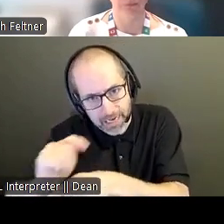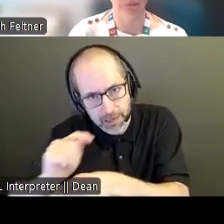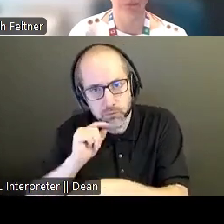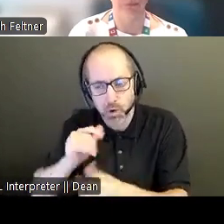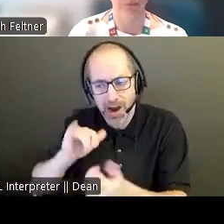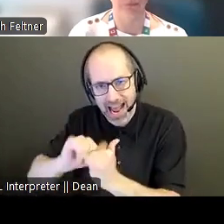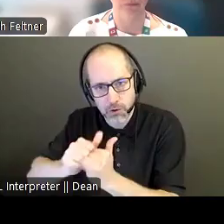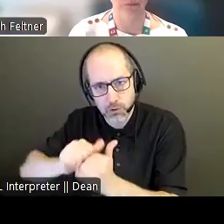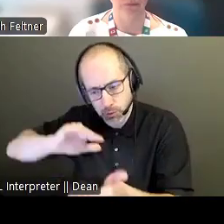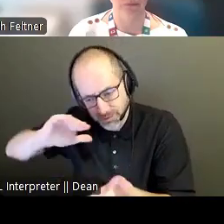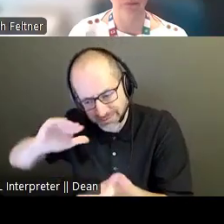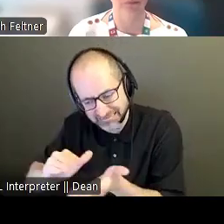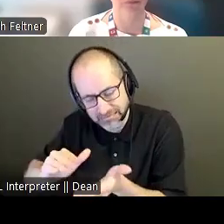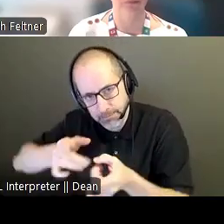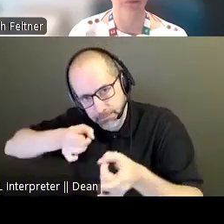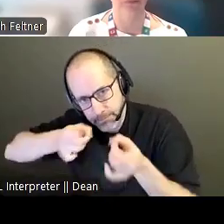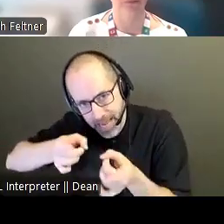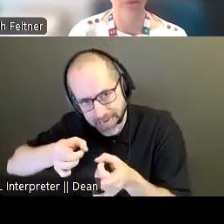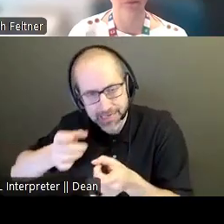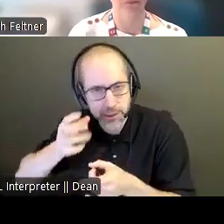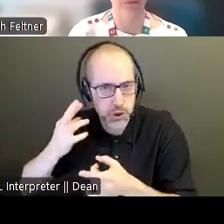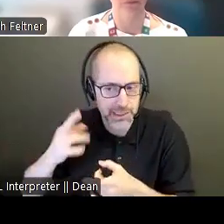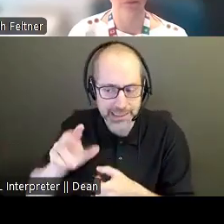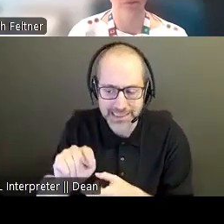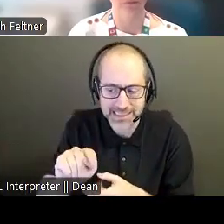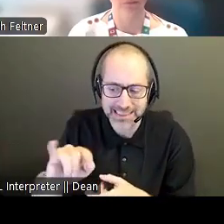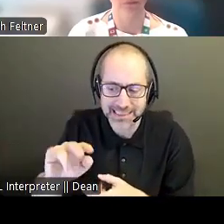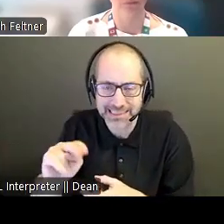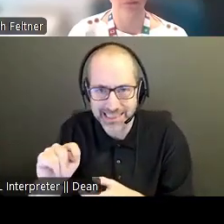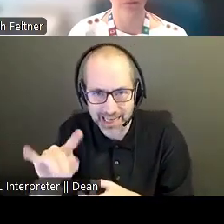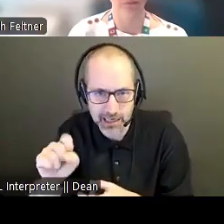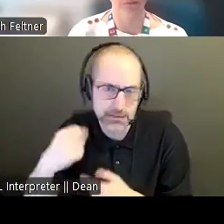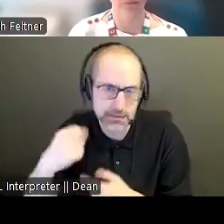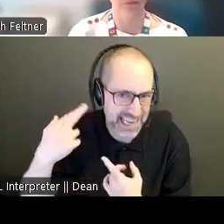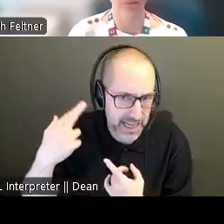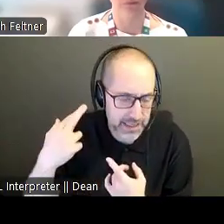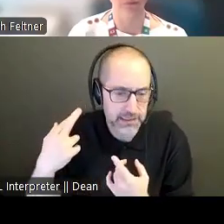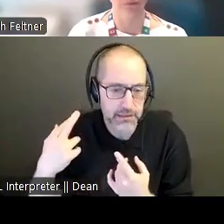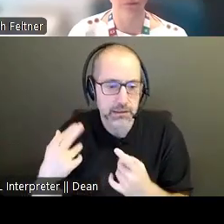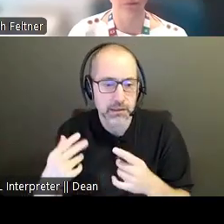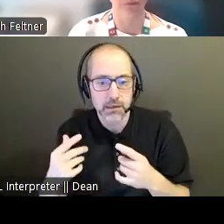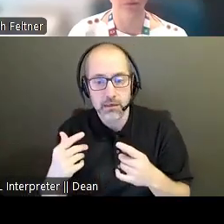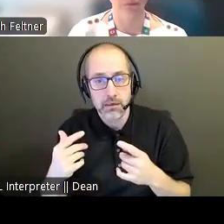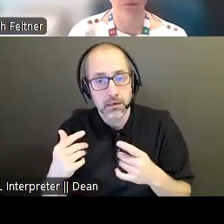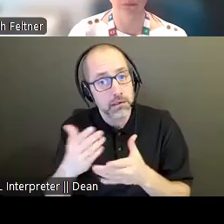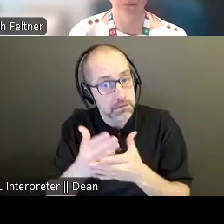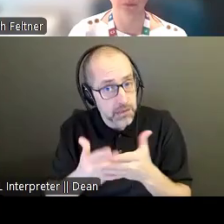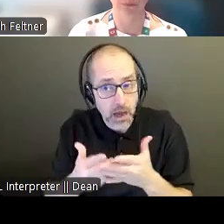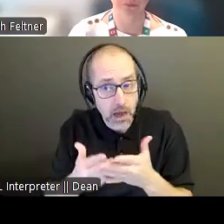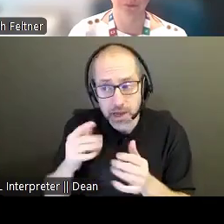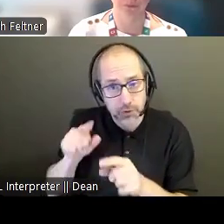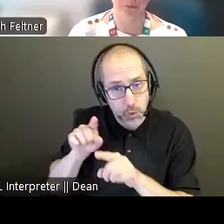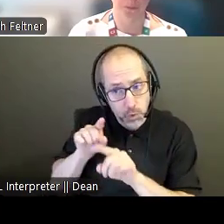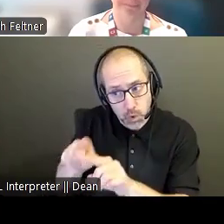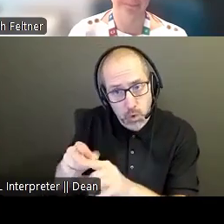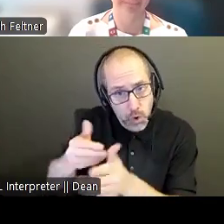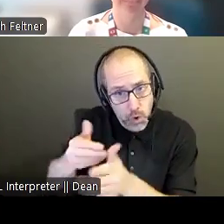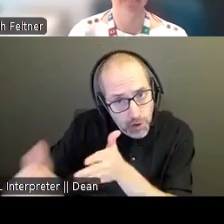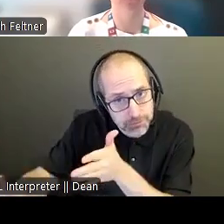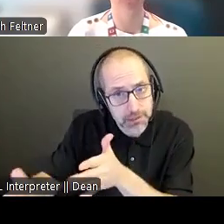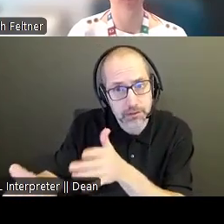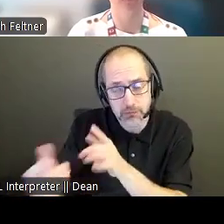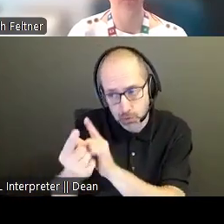So sometimes it requires just a few visits, sometimes it requires a lot of visits, but they're really well